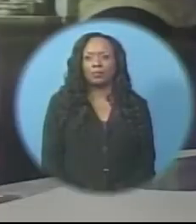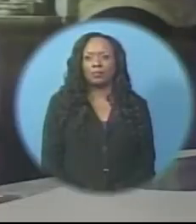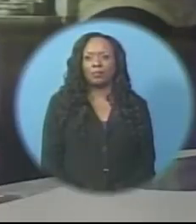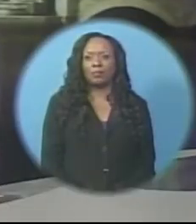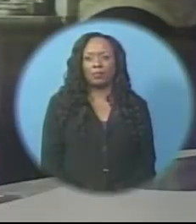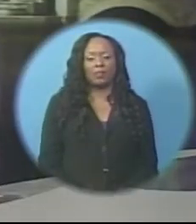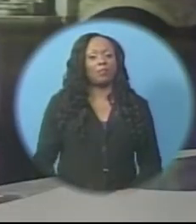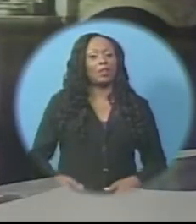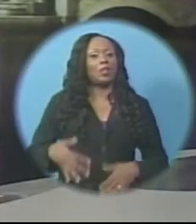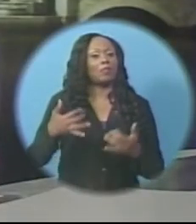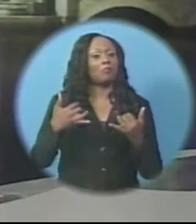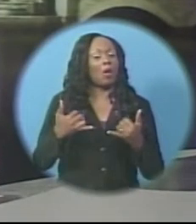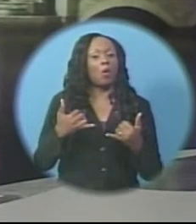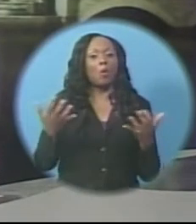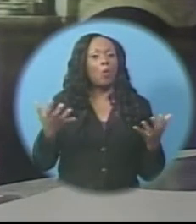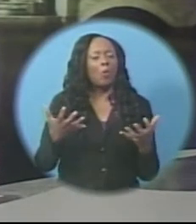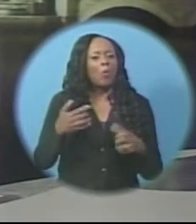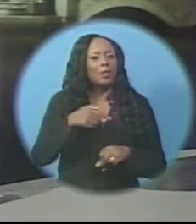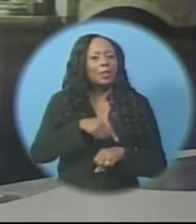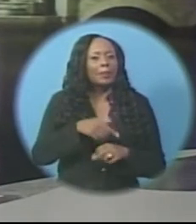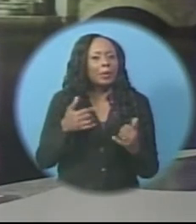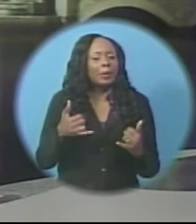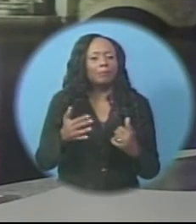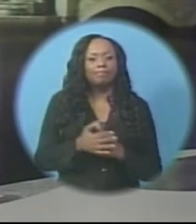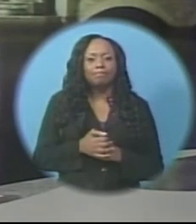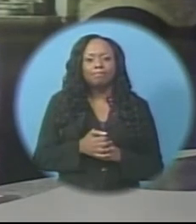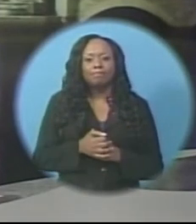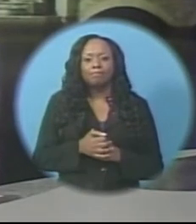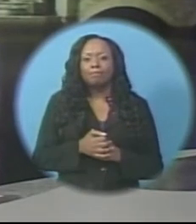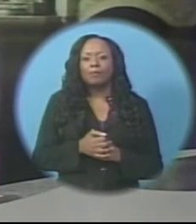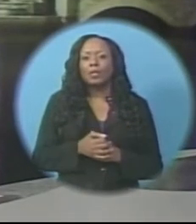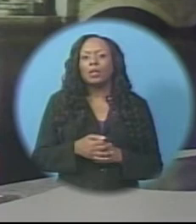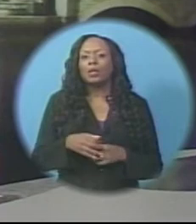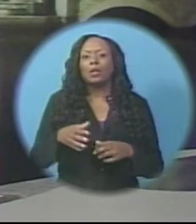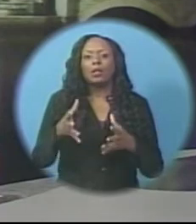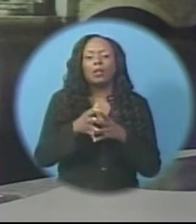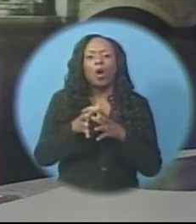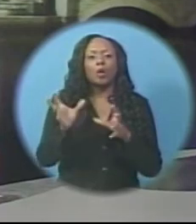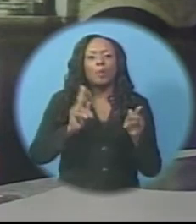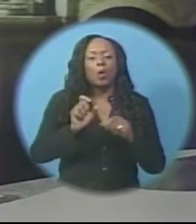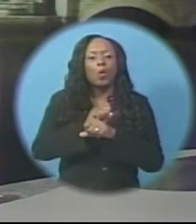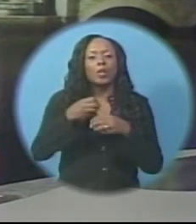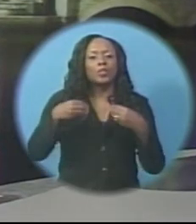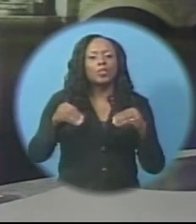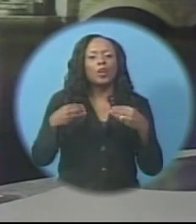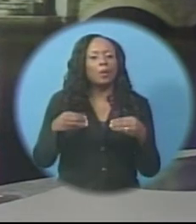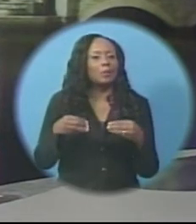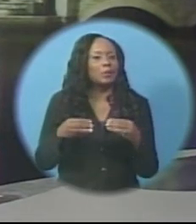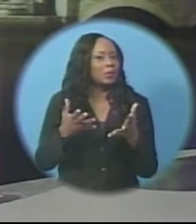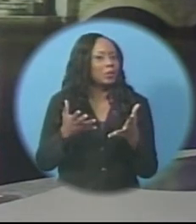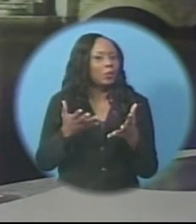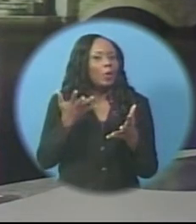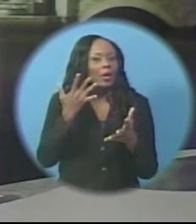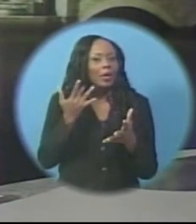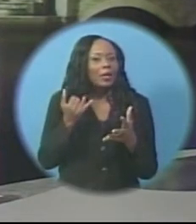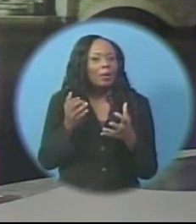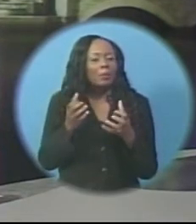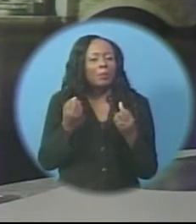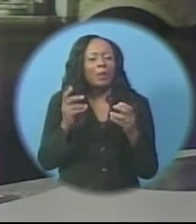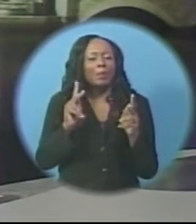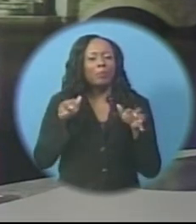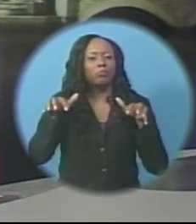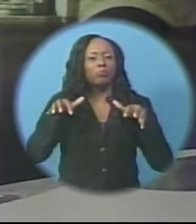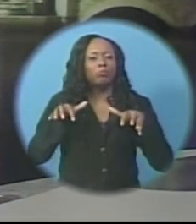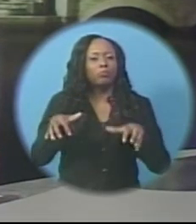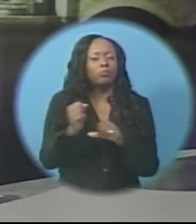Well, it's that time of year retailers tend to look forward to. Usually near the end of August, scores of people flock to the city to make sure that their children